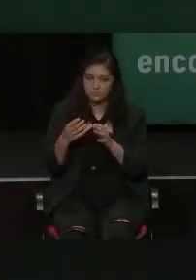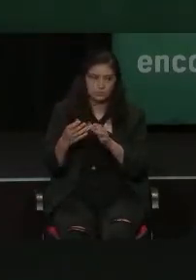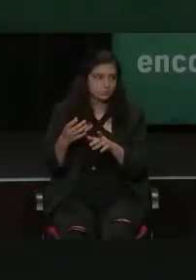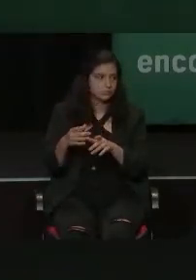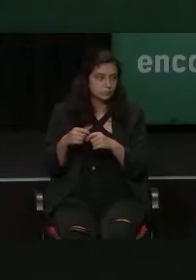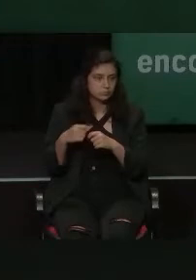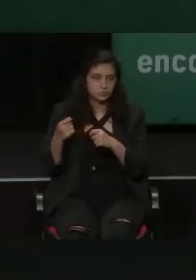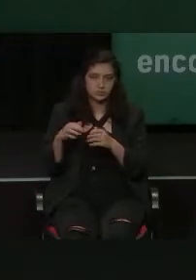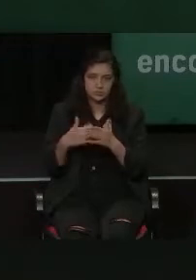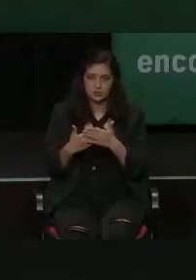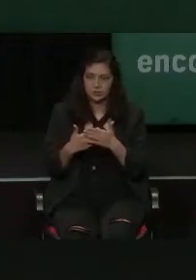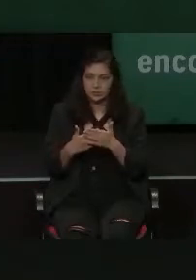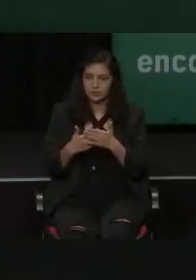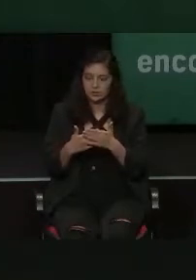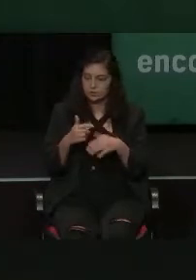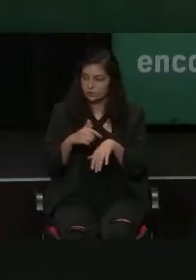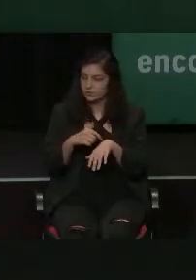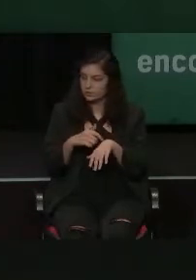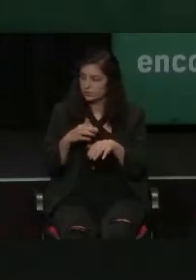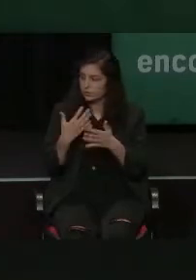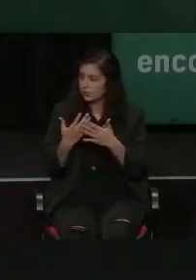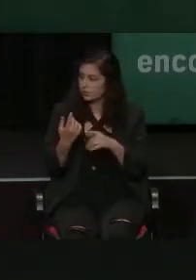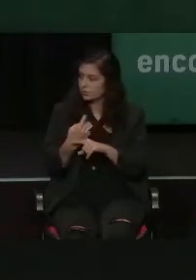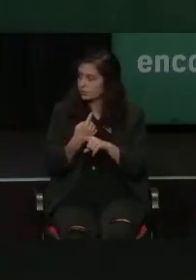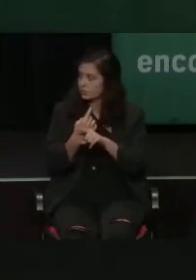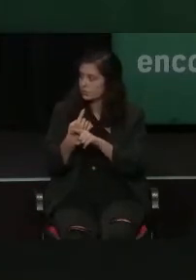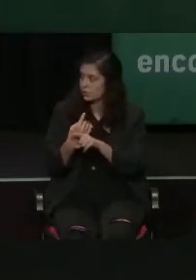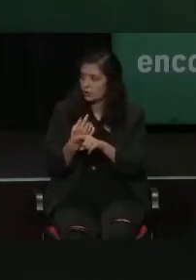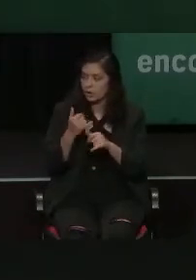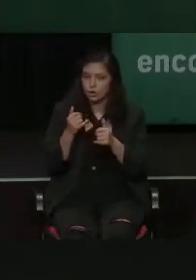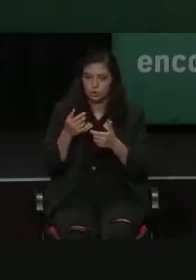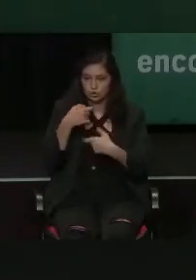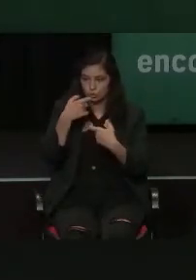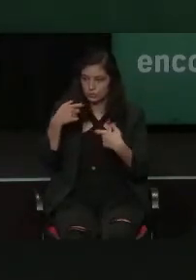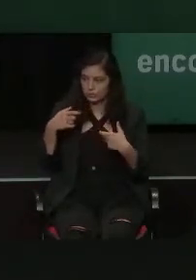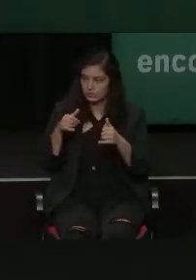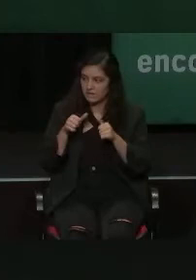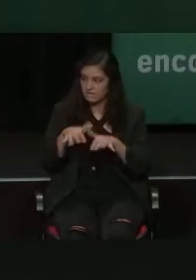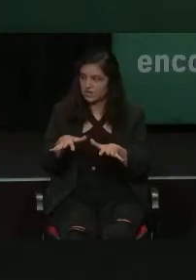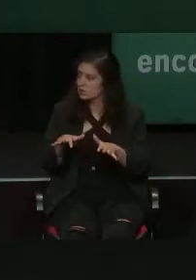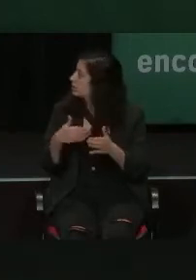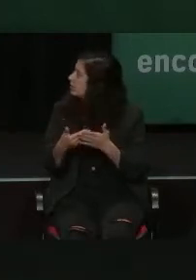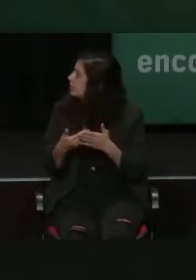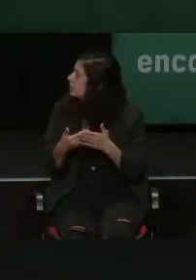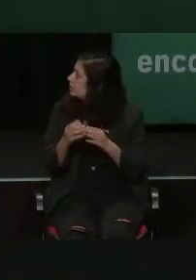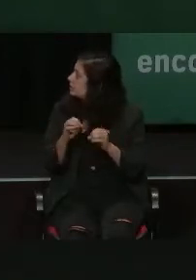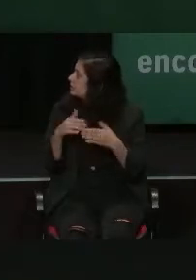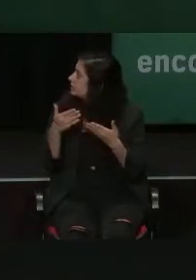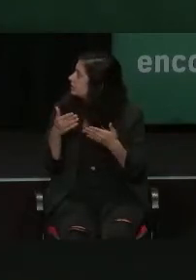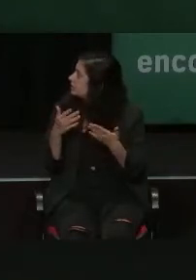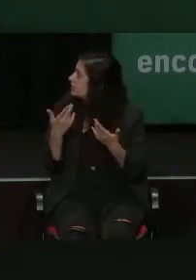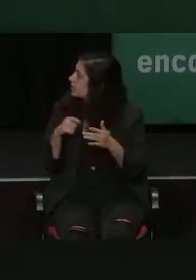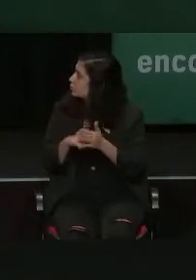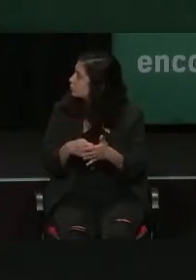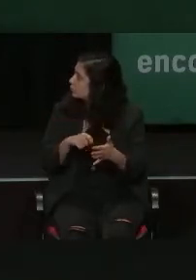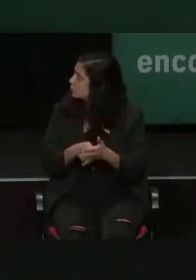They are responsible for more than 80% of human infections and is considered the major cause of